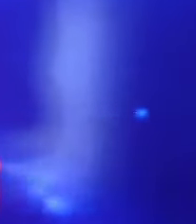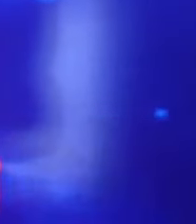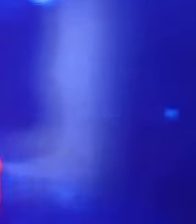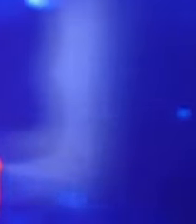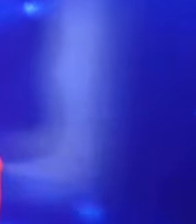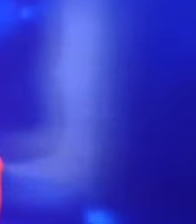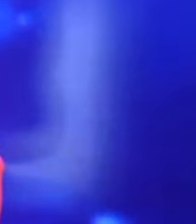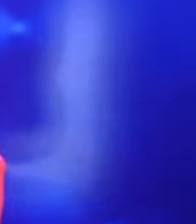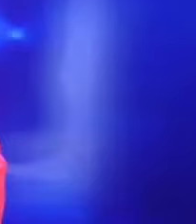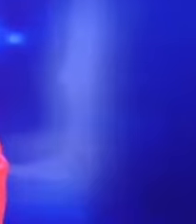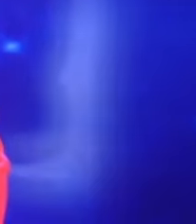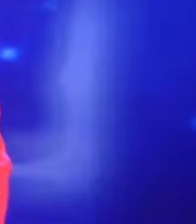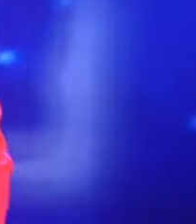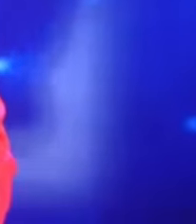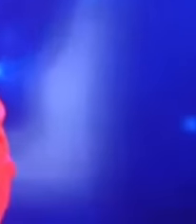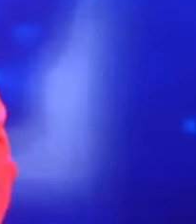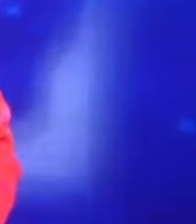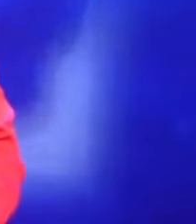surho